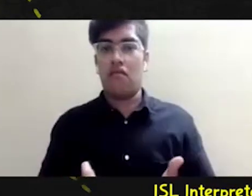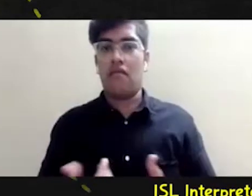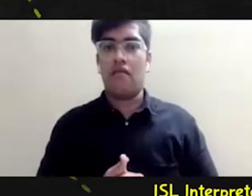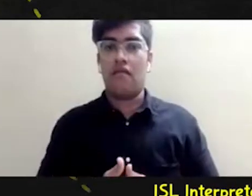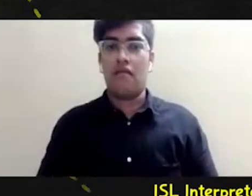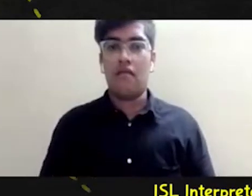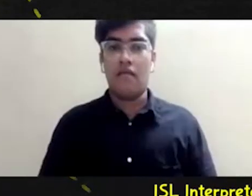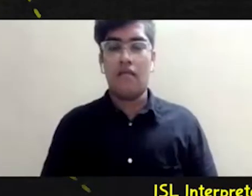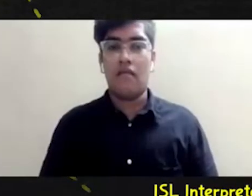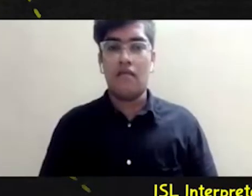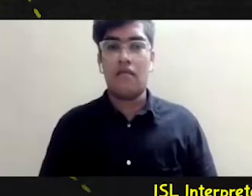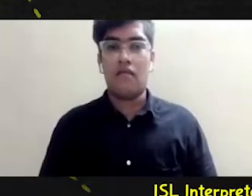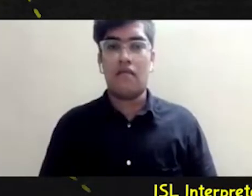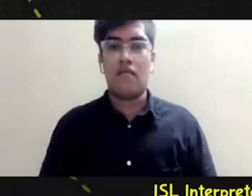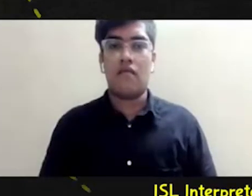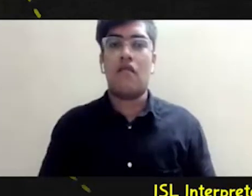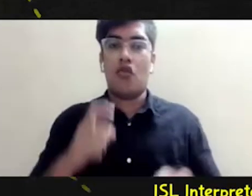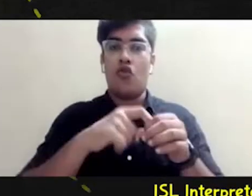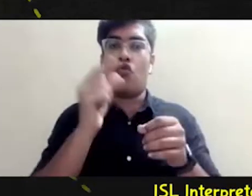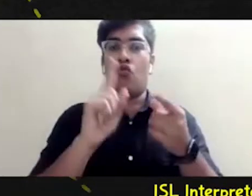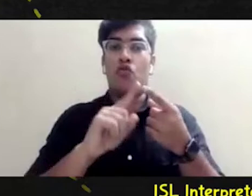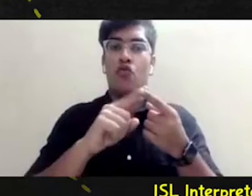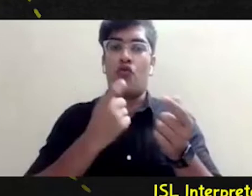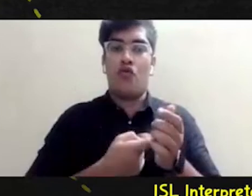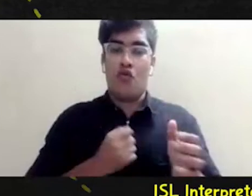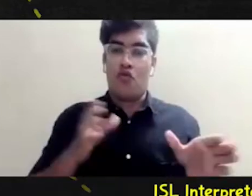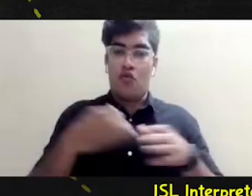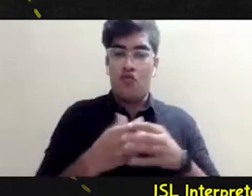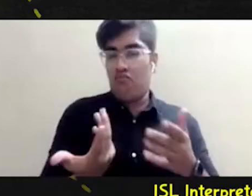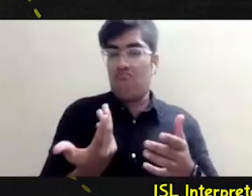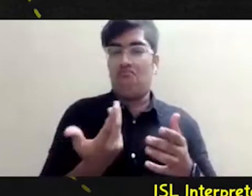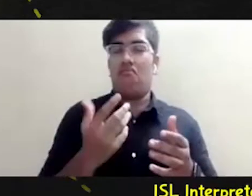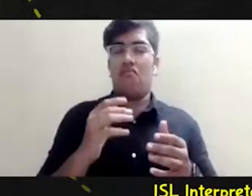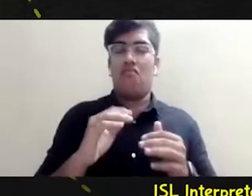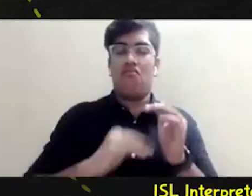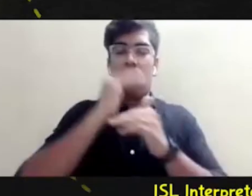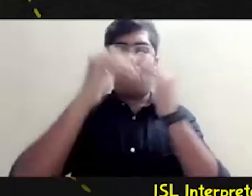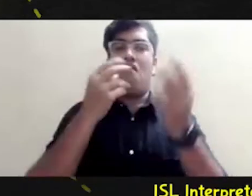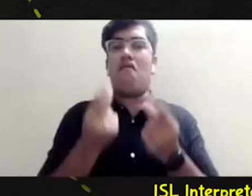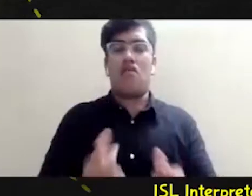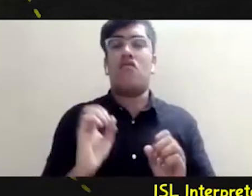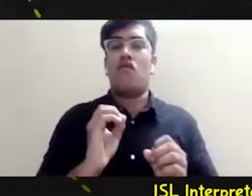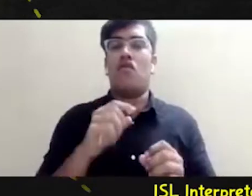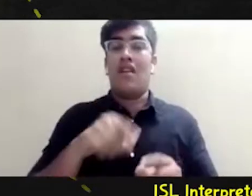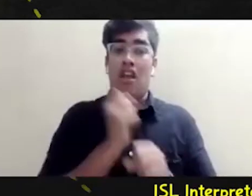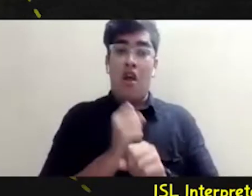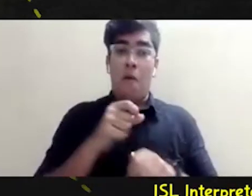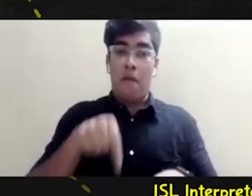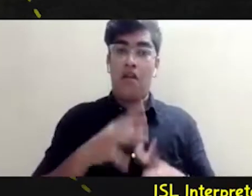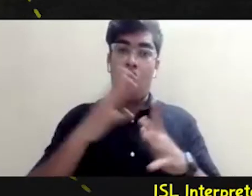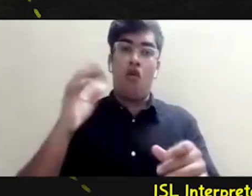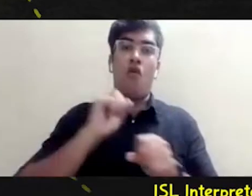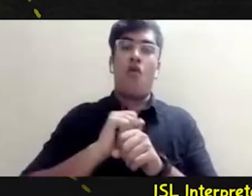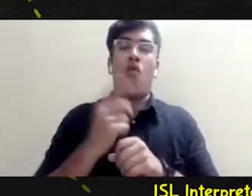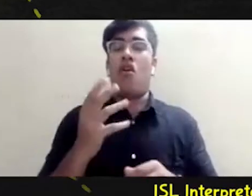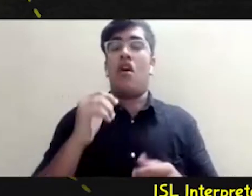of minorities like queer minorities. And the more we realize, and we're realizing this under this government as well, right, that the fight for rights